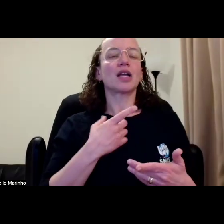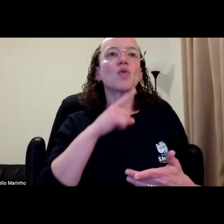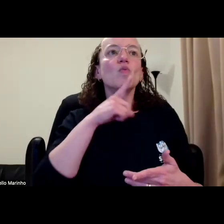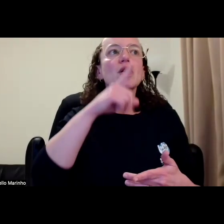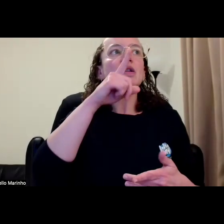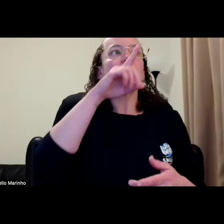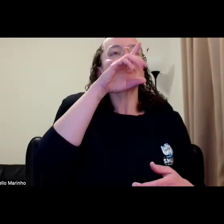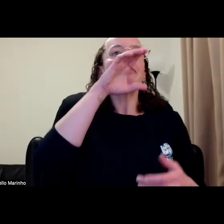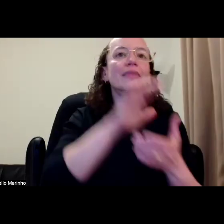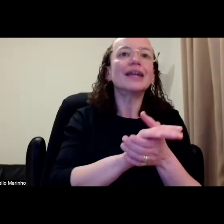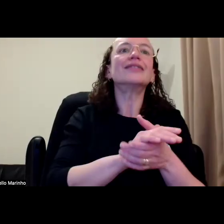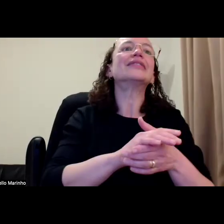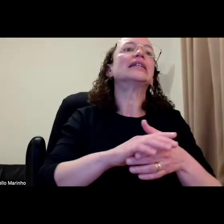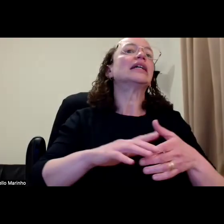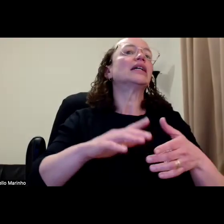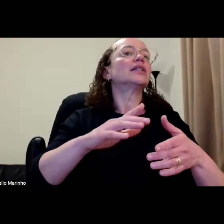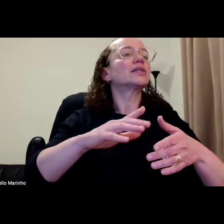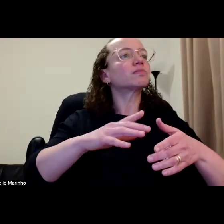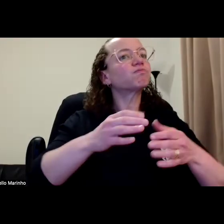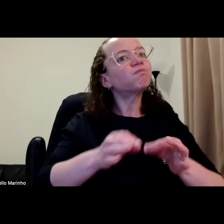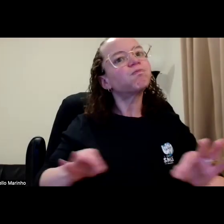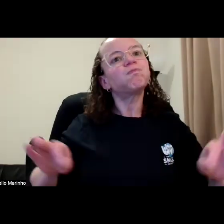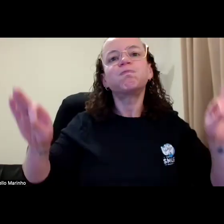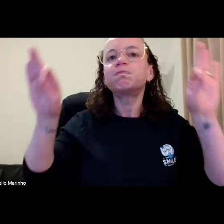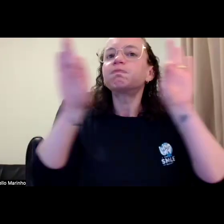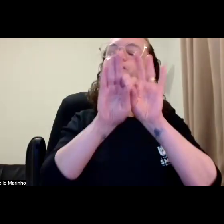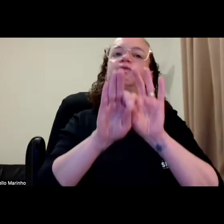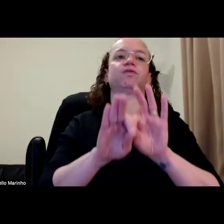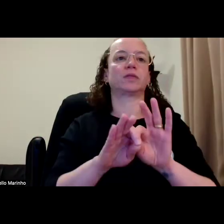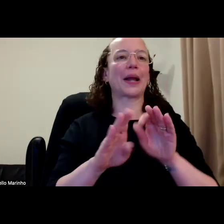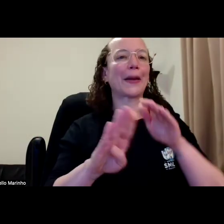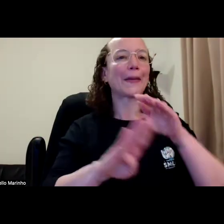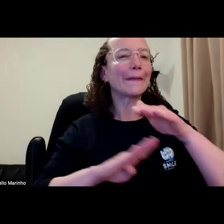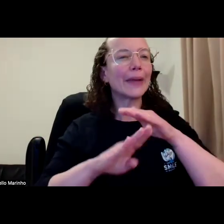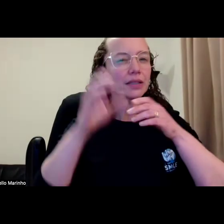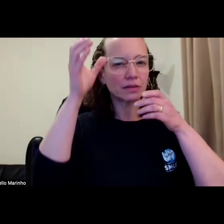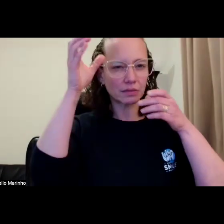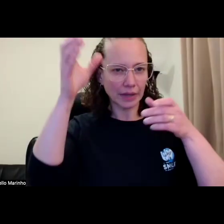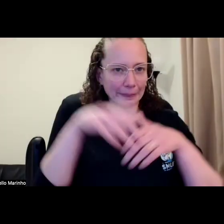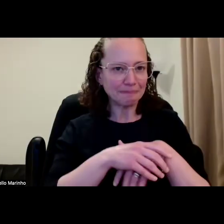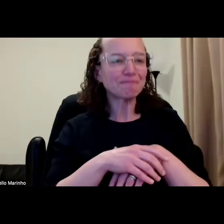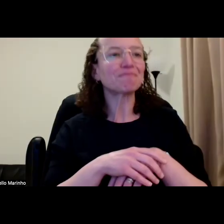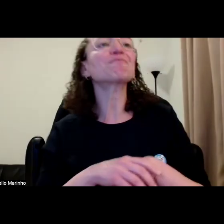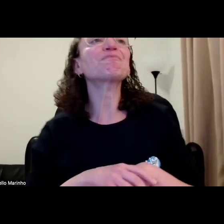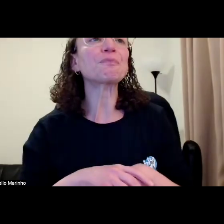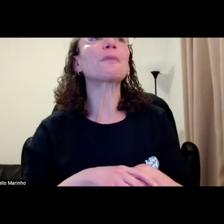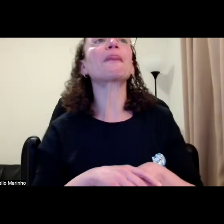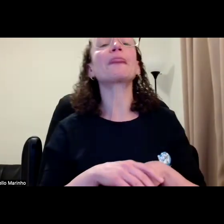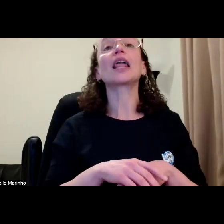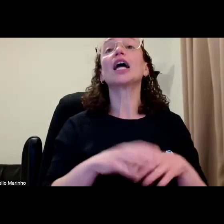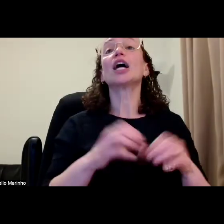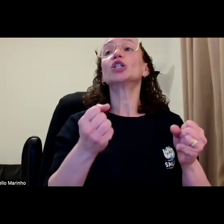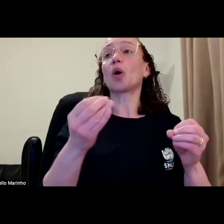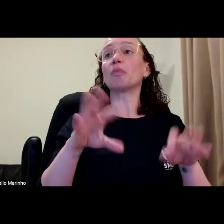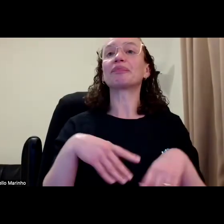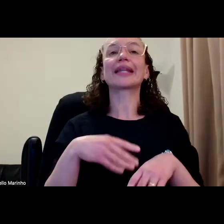So I just want to throw out a few things here. You know, we believe that it's so important to have the basic